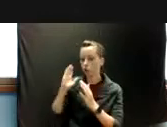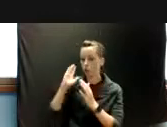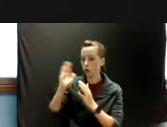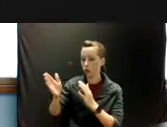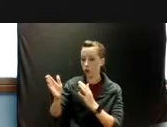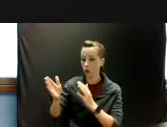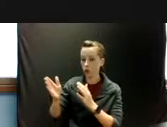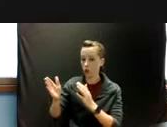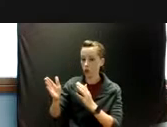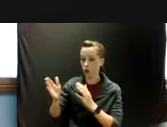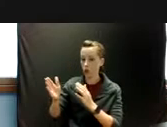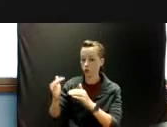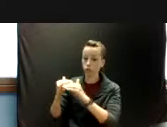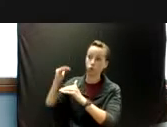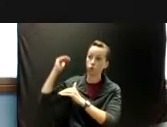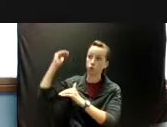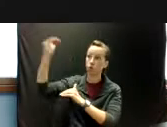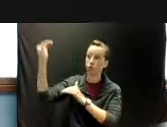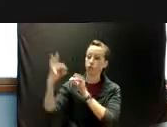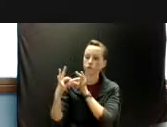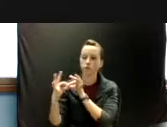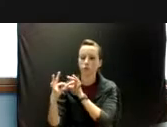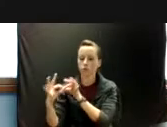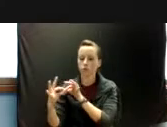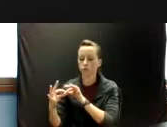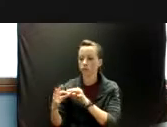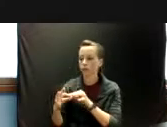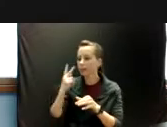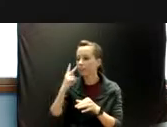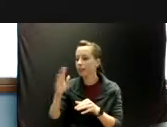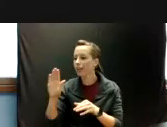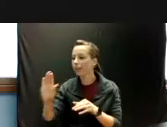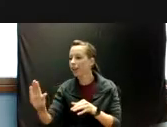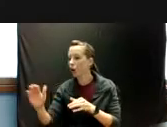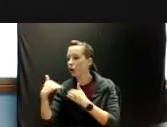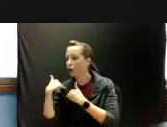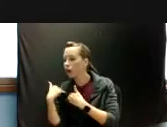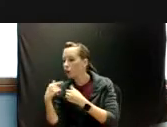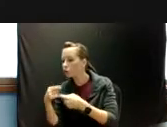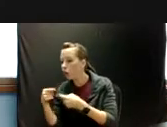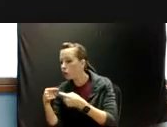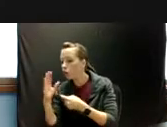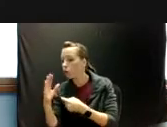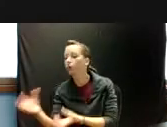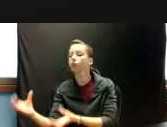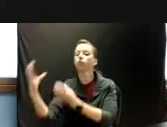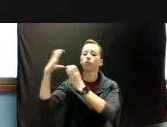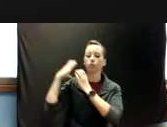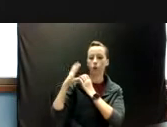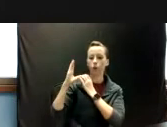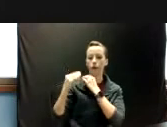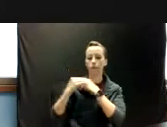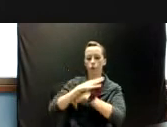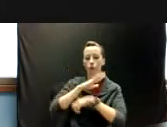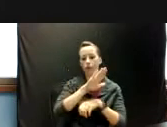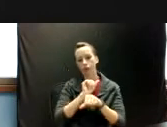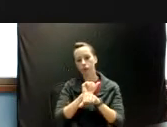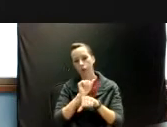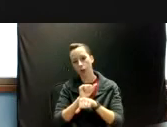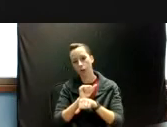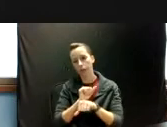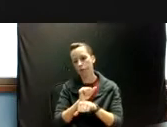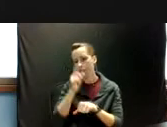on some of the students' burdens and it affects the way that they work, and I don't think that